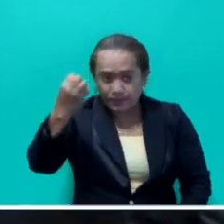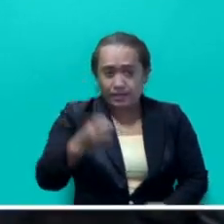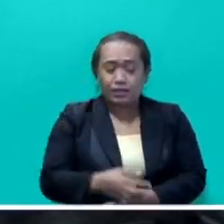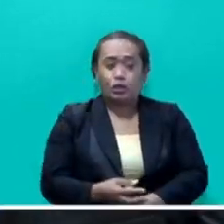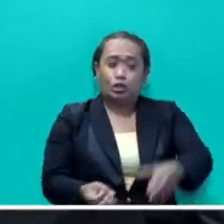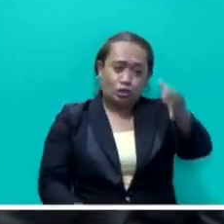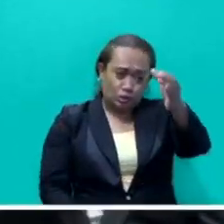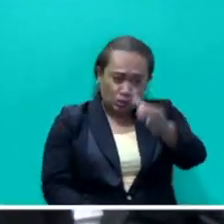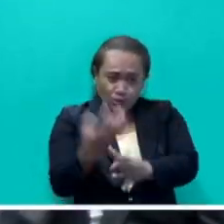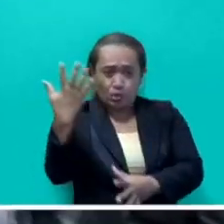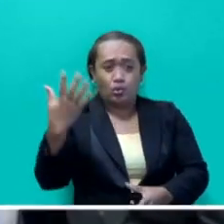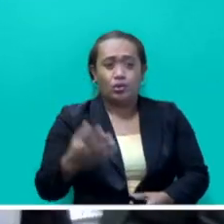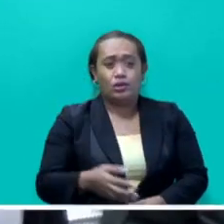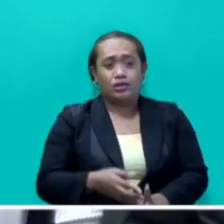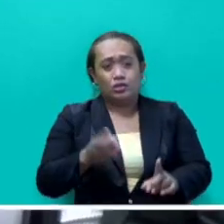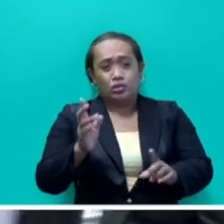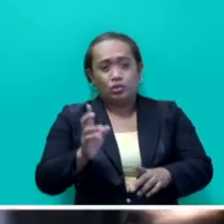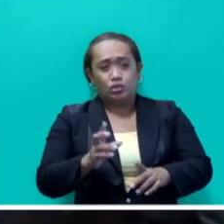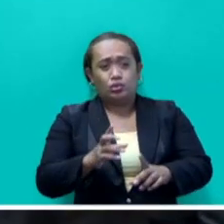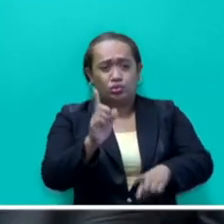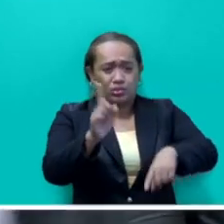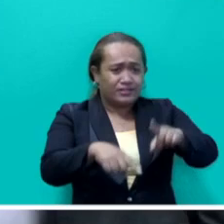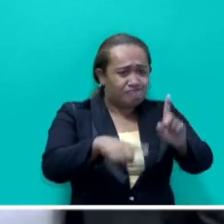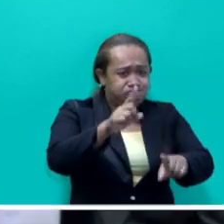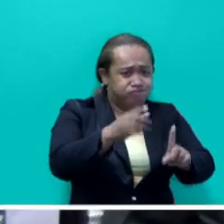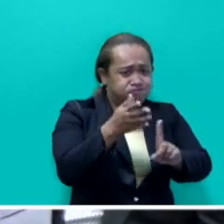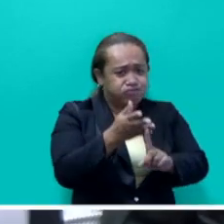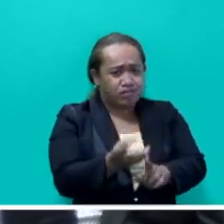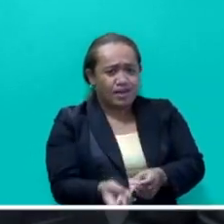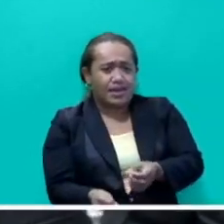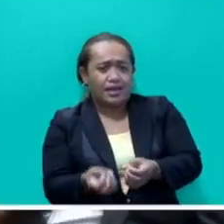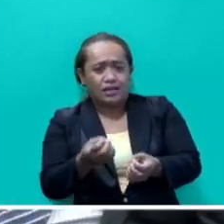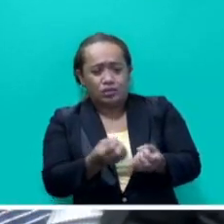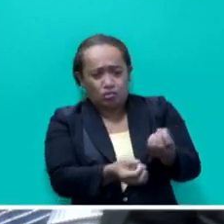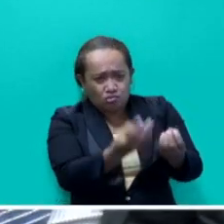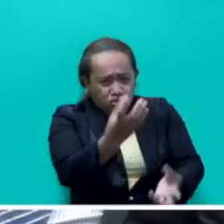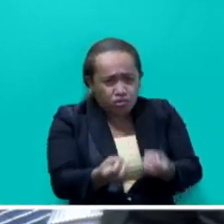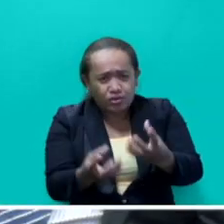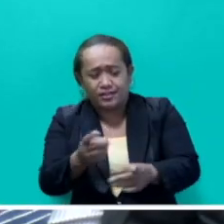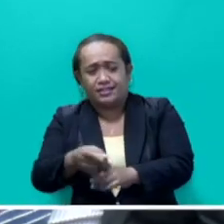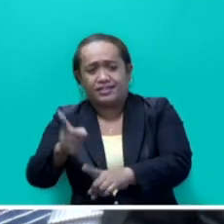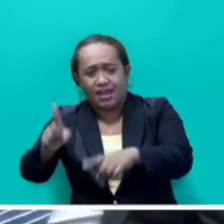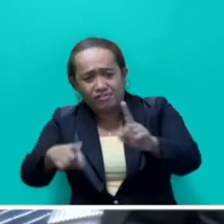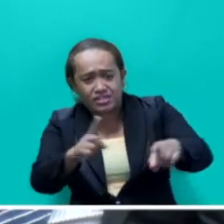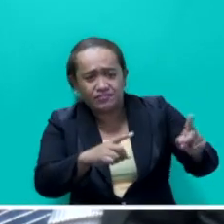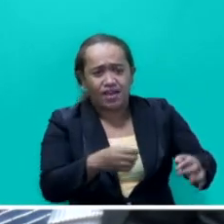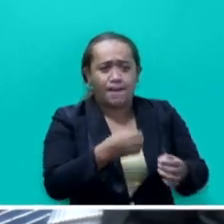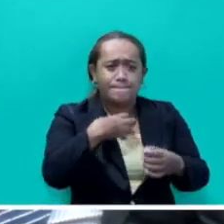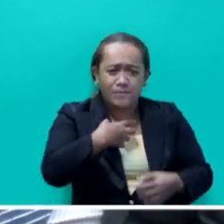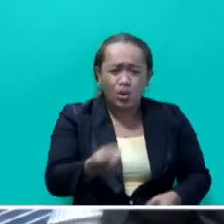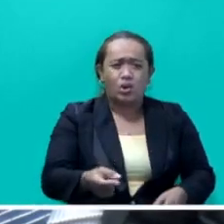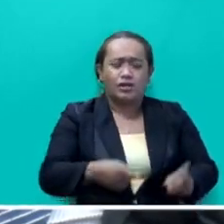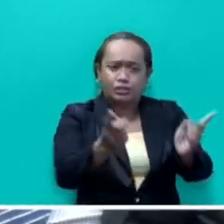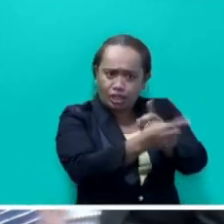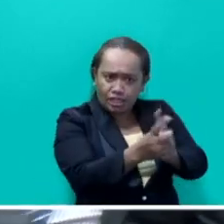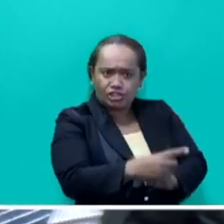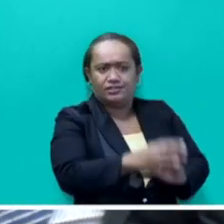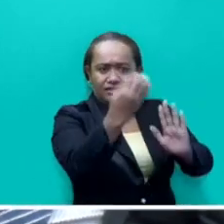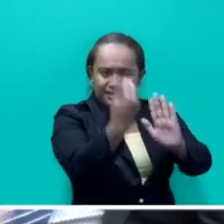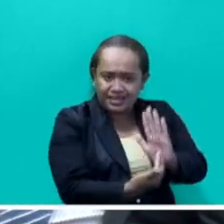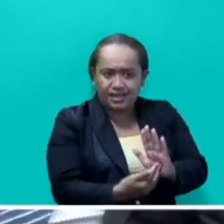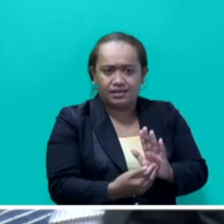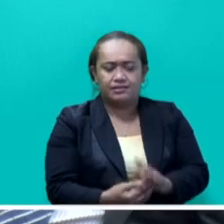grow and we want to diversify based on the current situation, such amendments are necessary, and that's why it's in the consequential